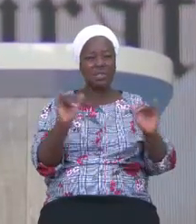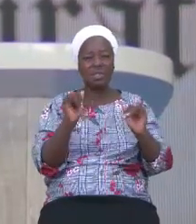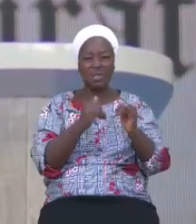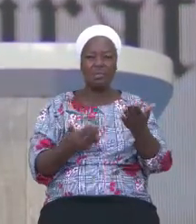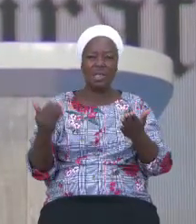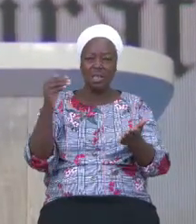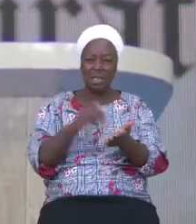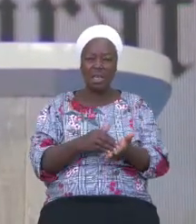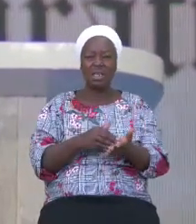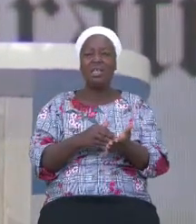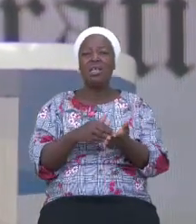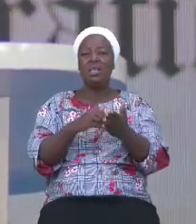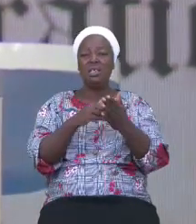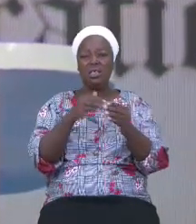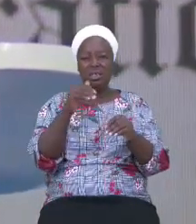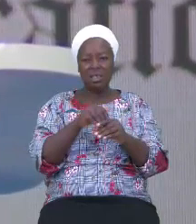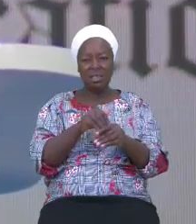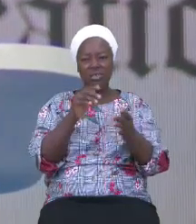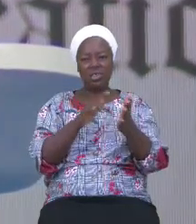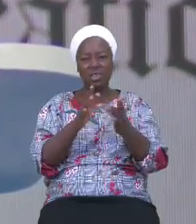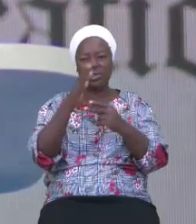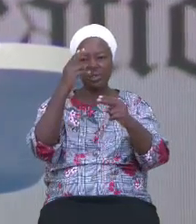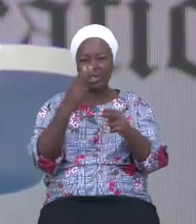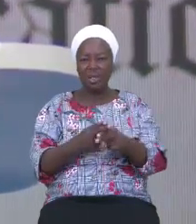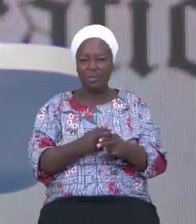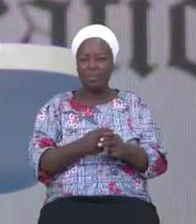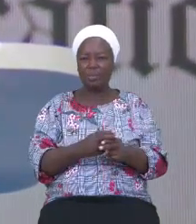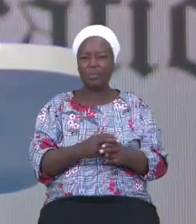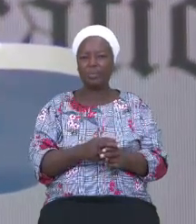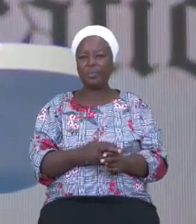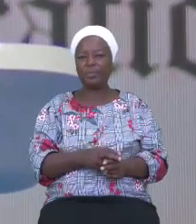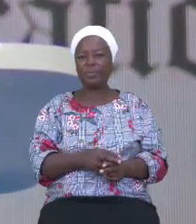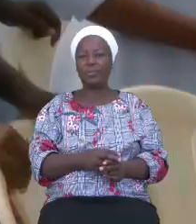same again, in Jesus' name.